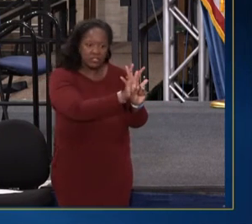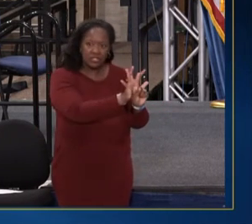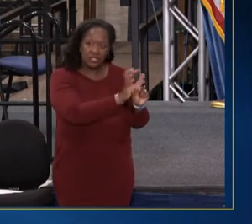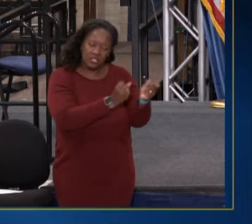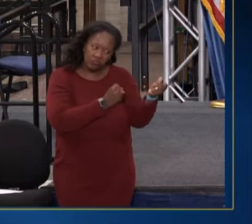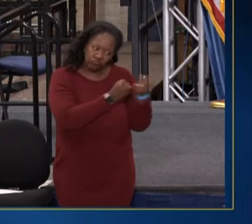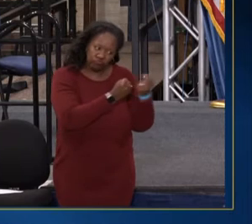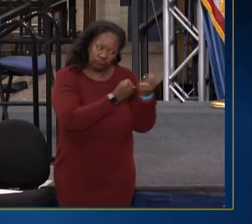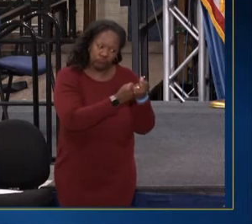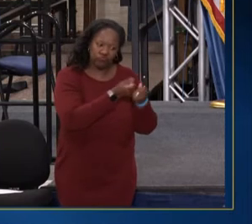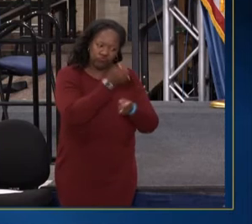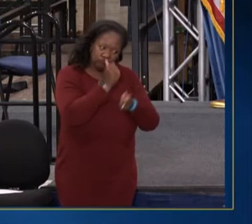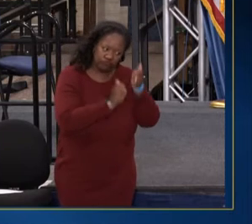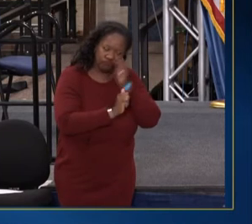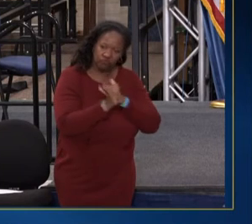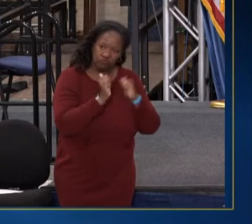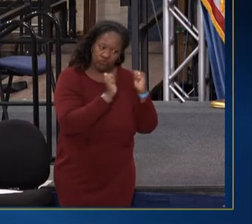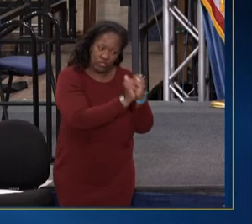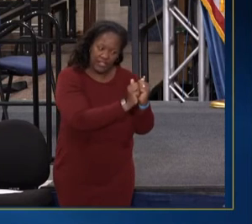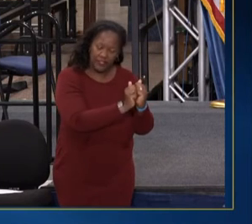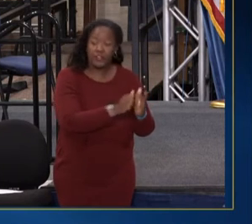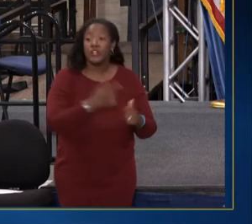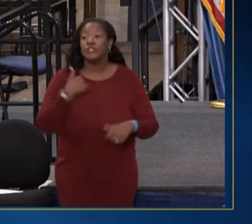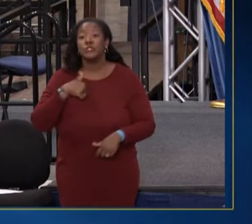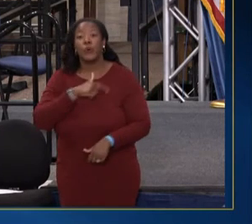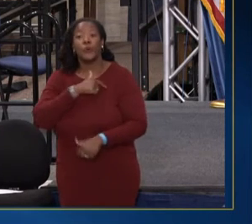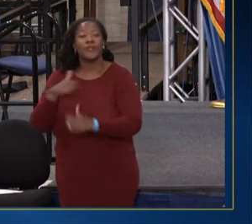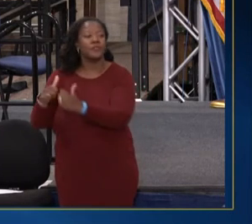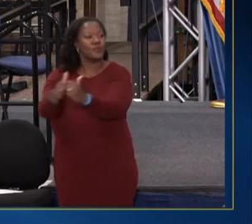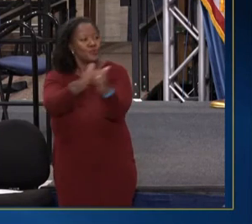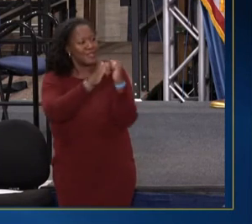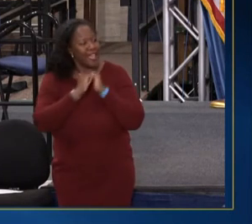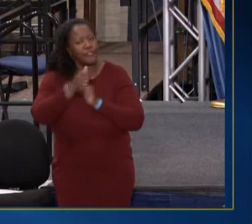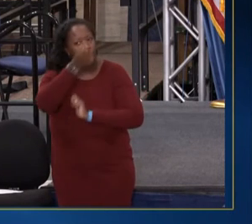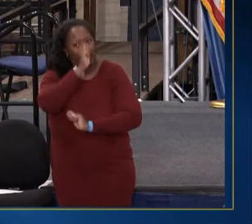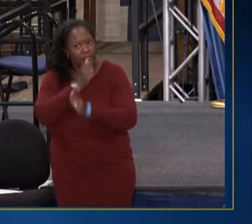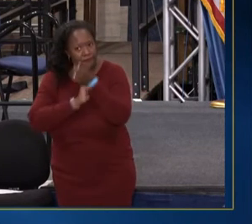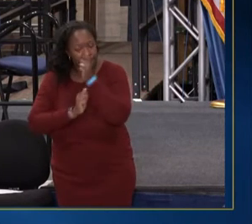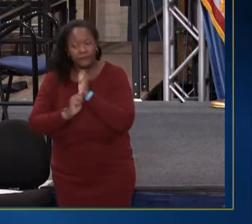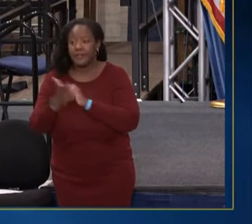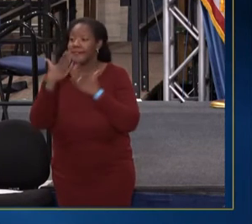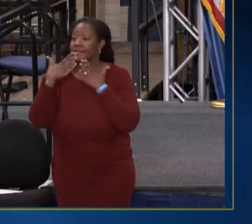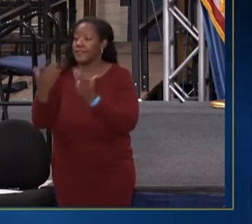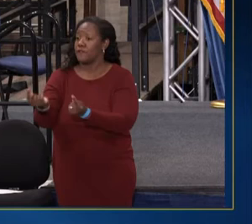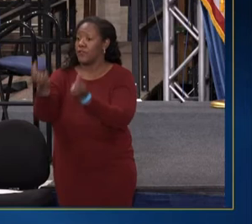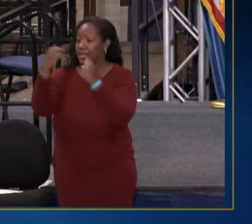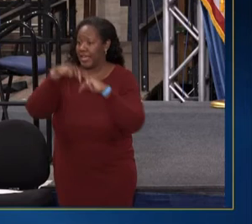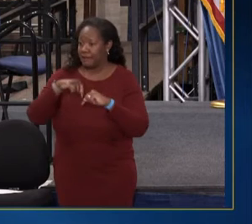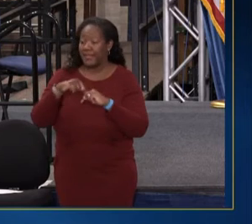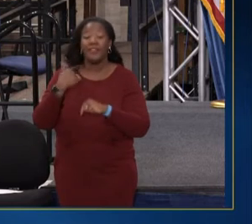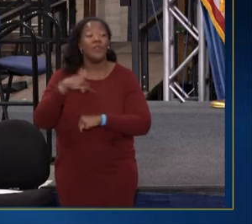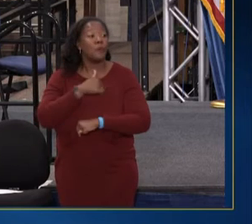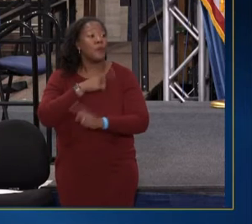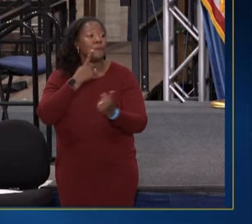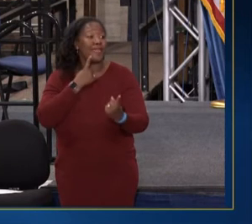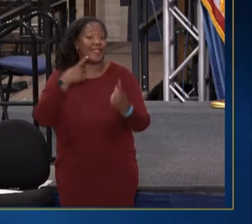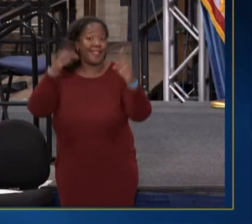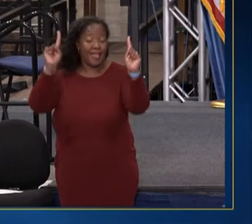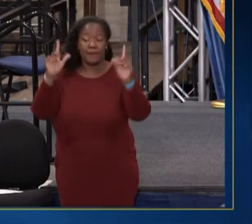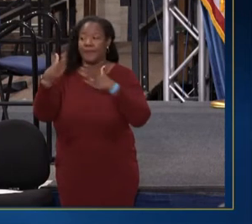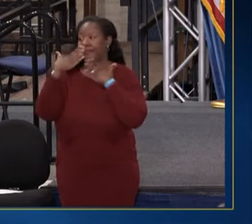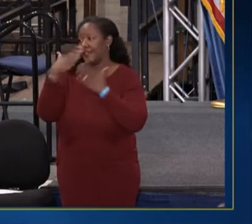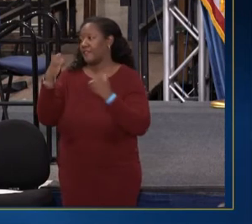lot harder. And so let us muscle through this together. I thank you for being here. We will make this happen. Thank you very